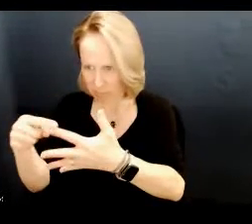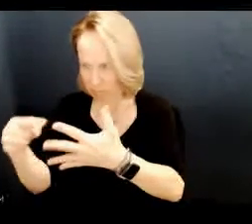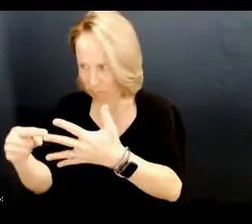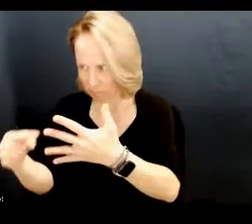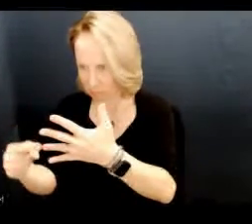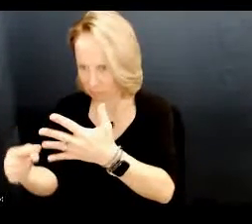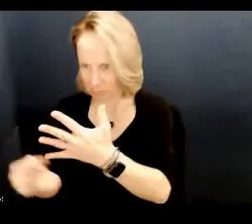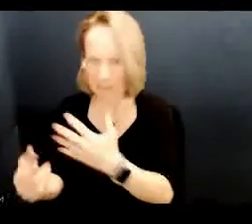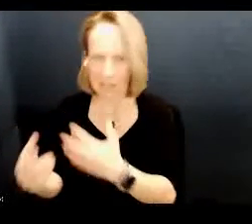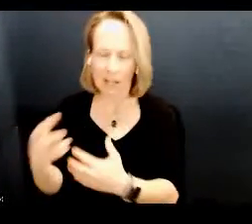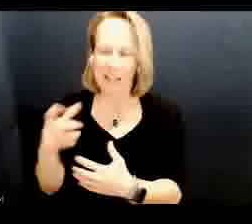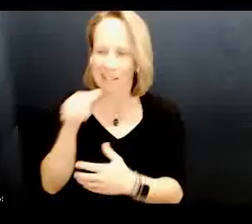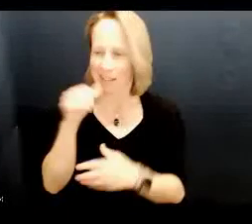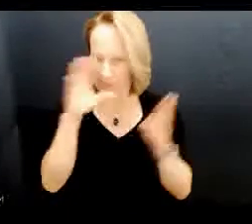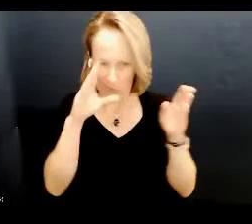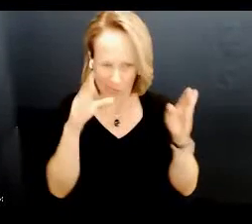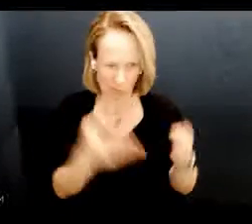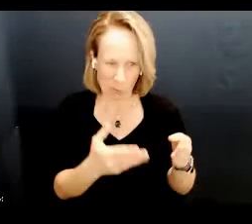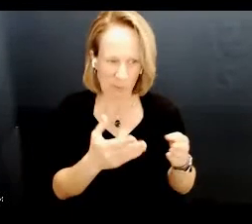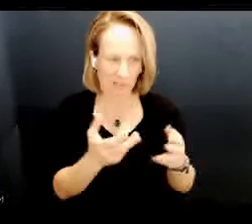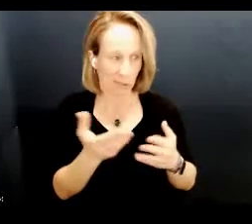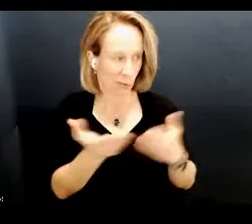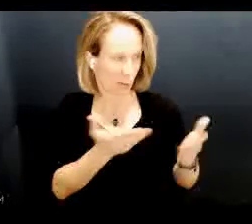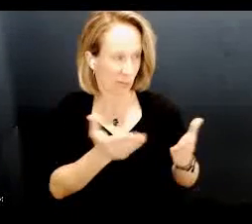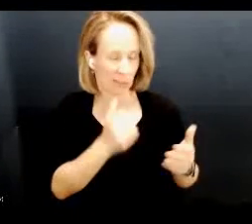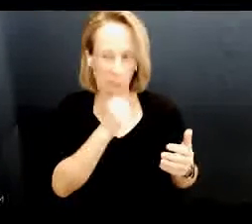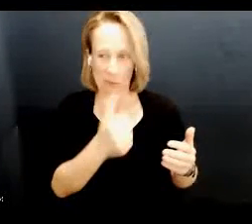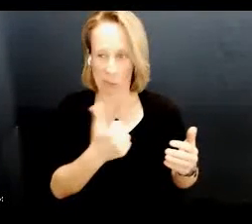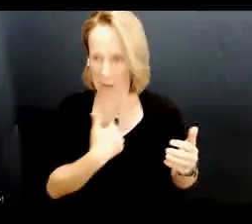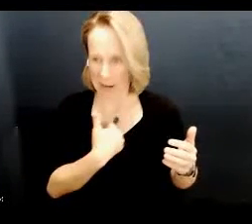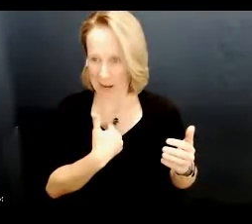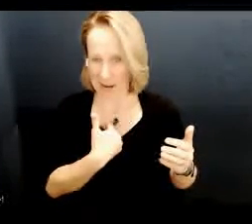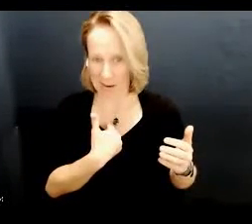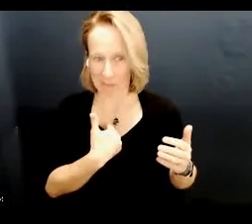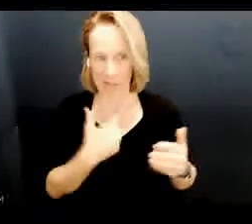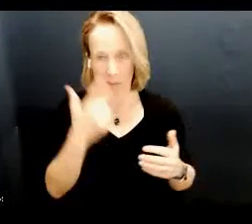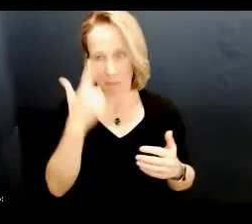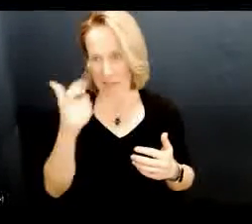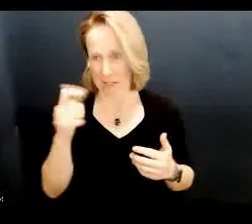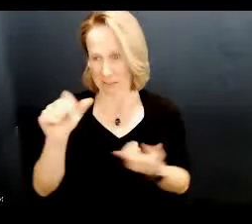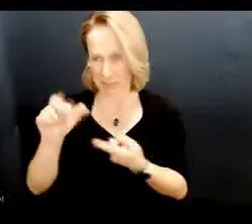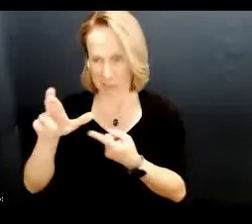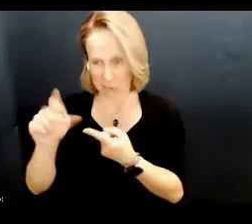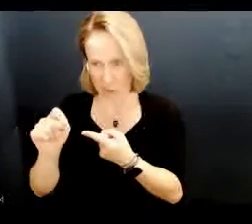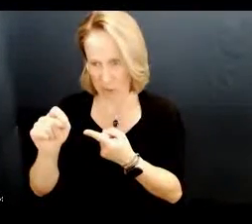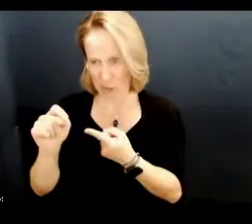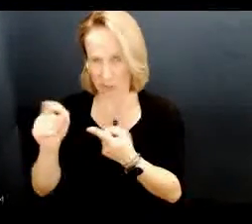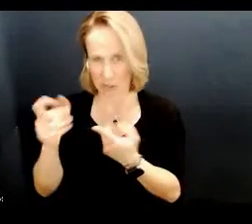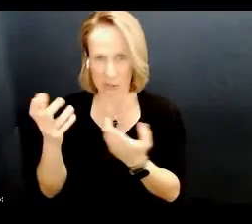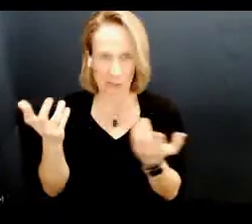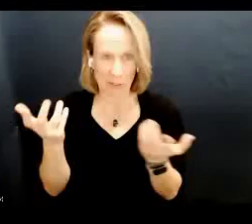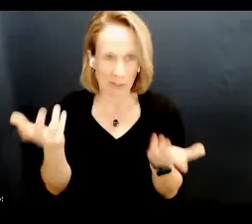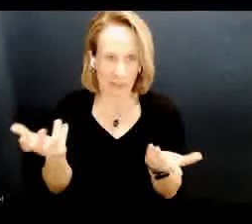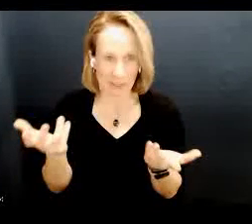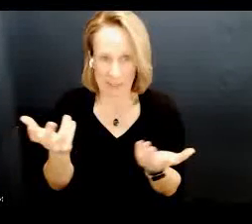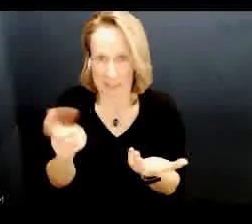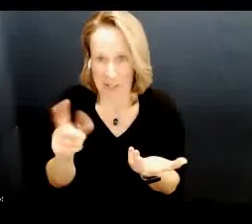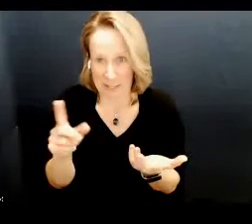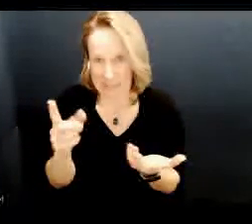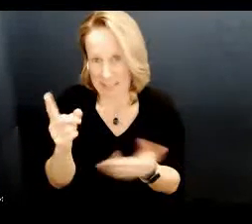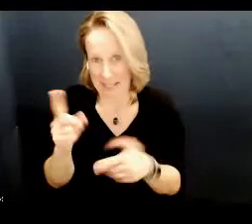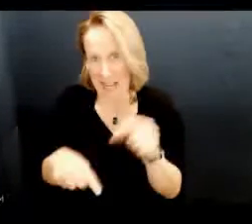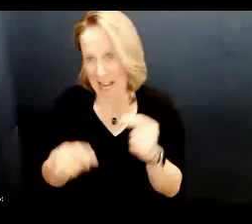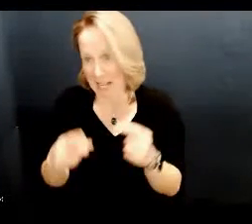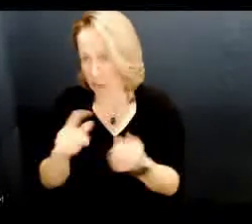on what services just don't exist, because there's only so much a SART can do about services that don't exist in our community,